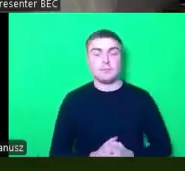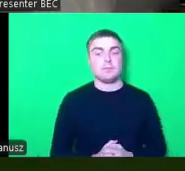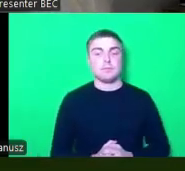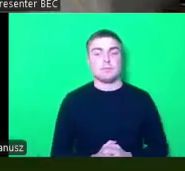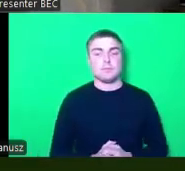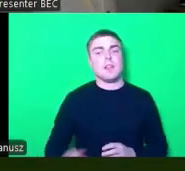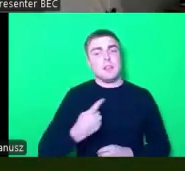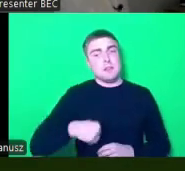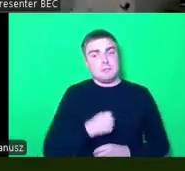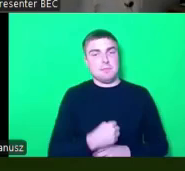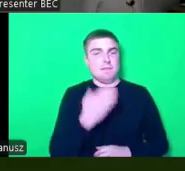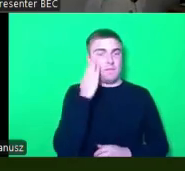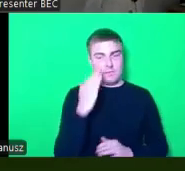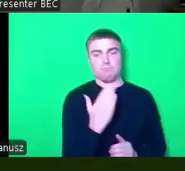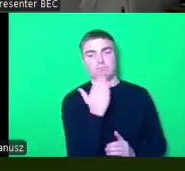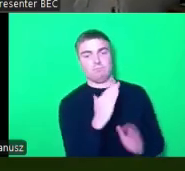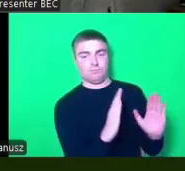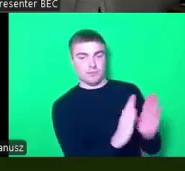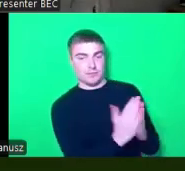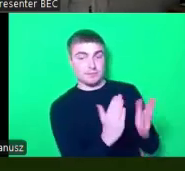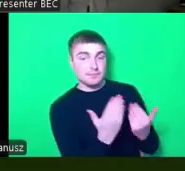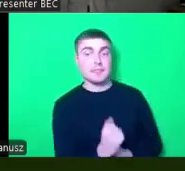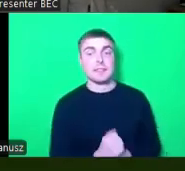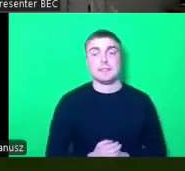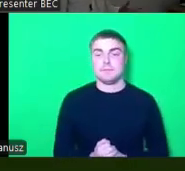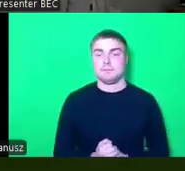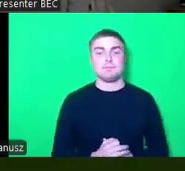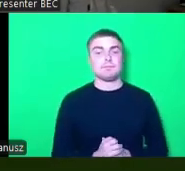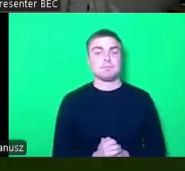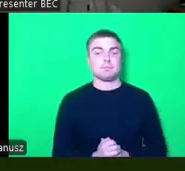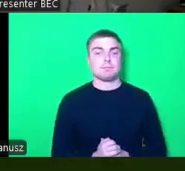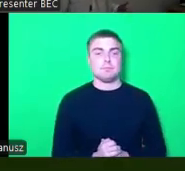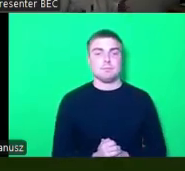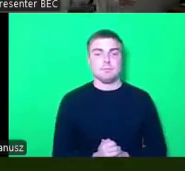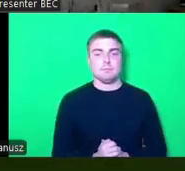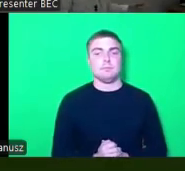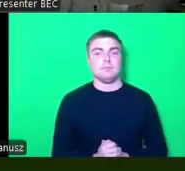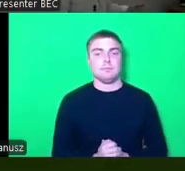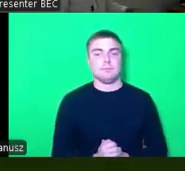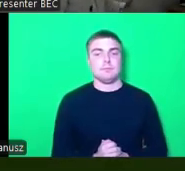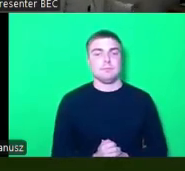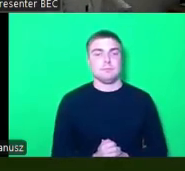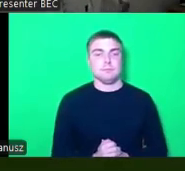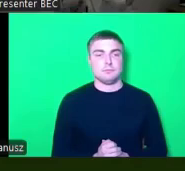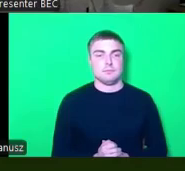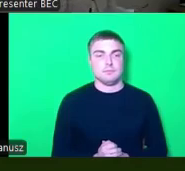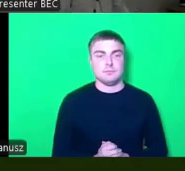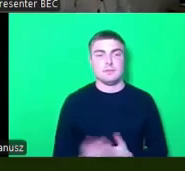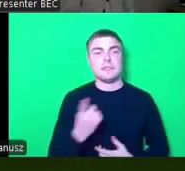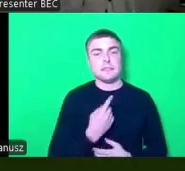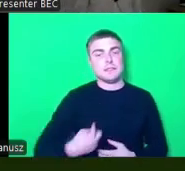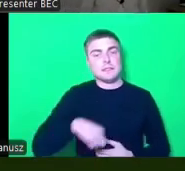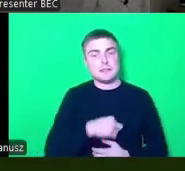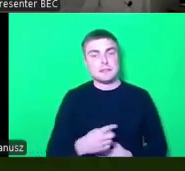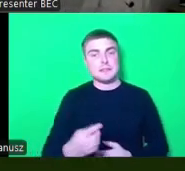there's very little research so far on the effects of tree diversity. So we know that forests in